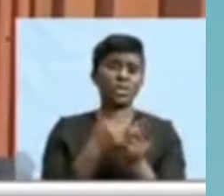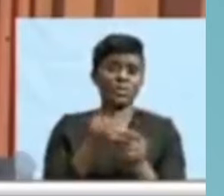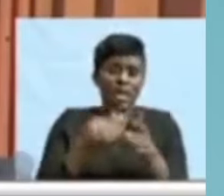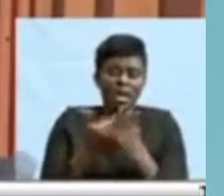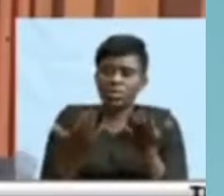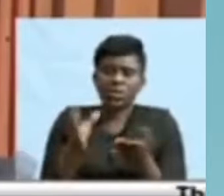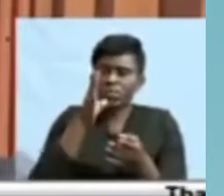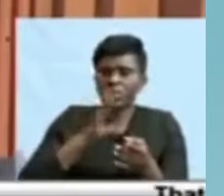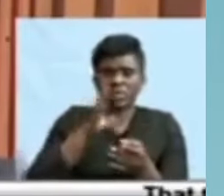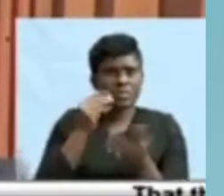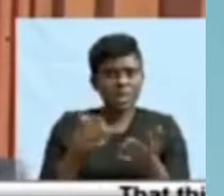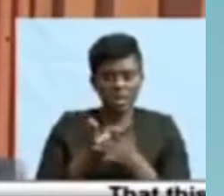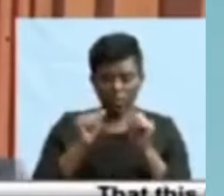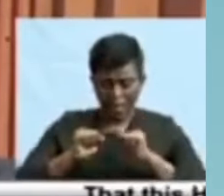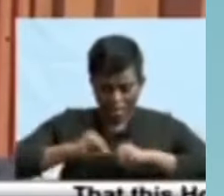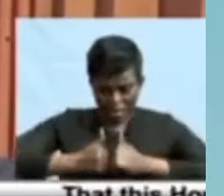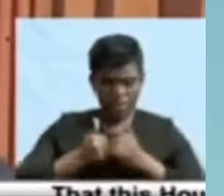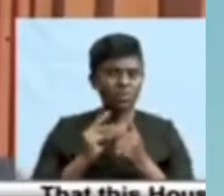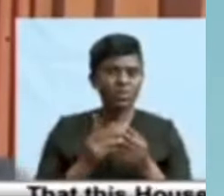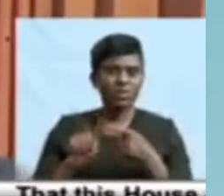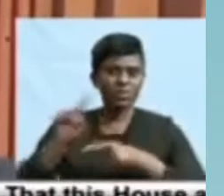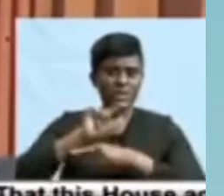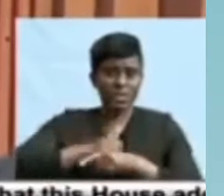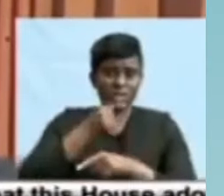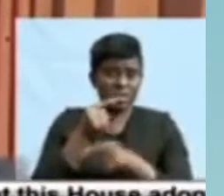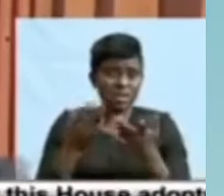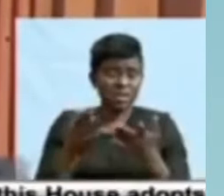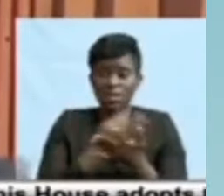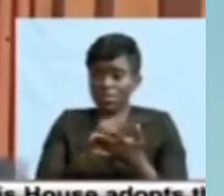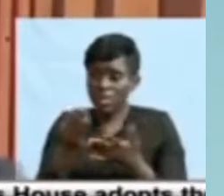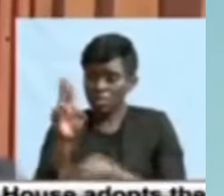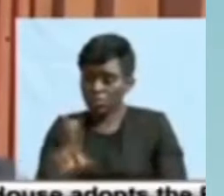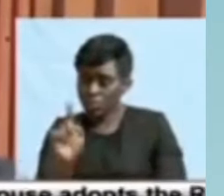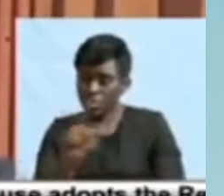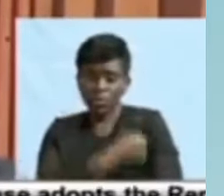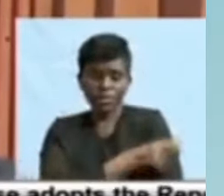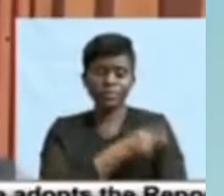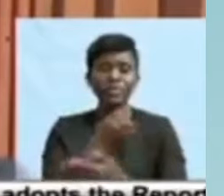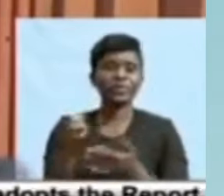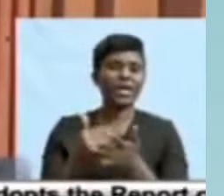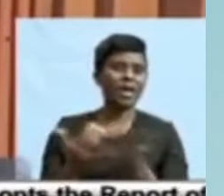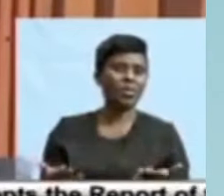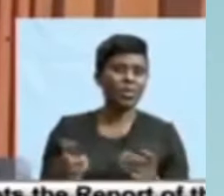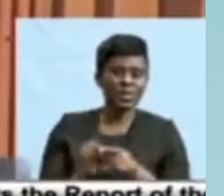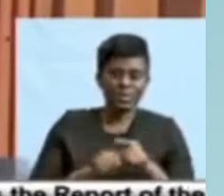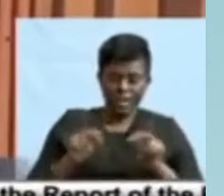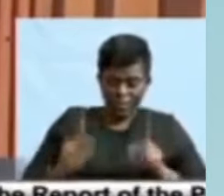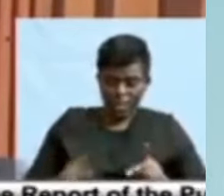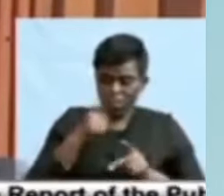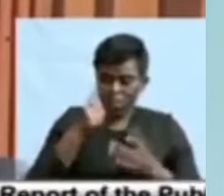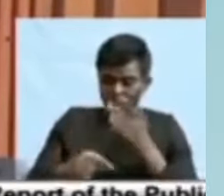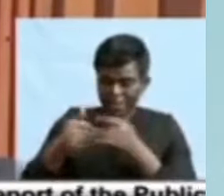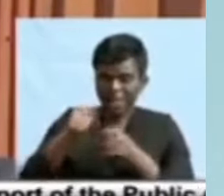How, Madam Speaker, can we today say failure to utilize medical equipment, and the person who causes